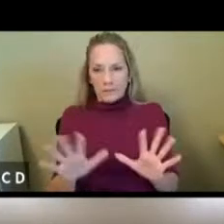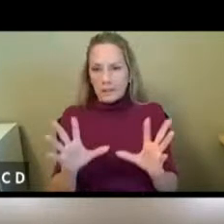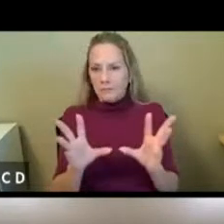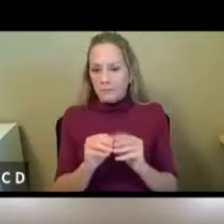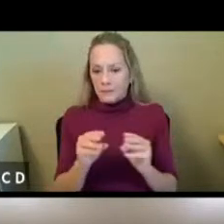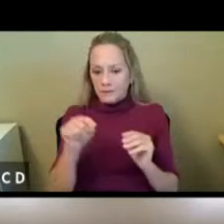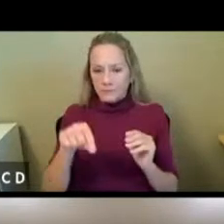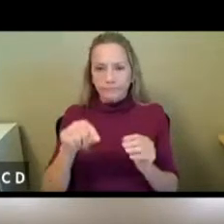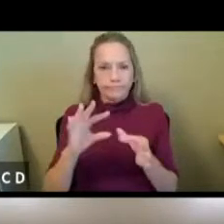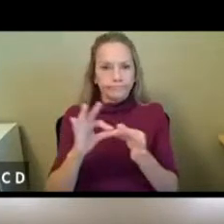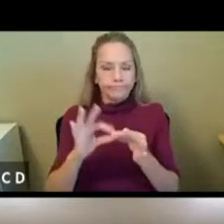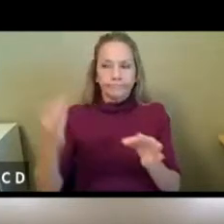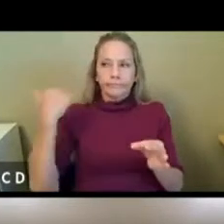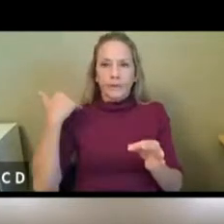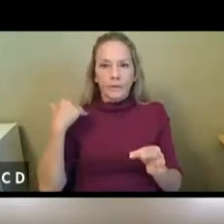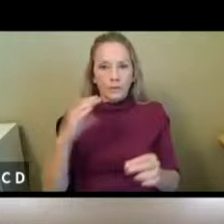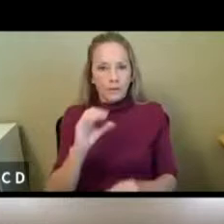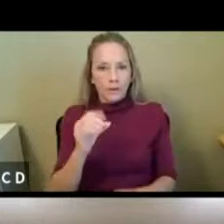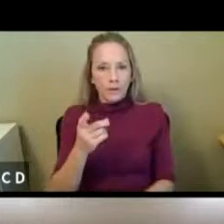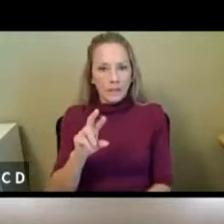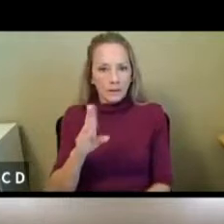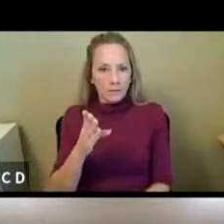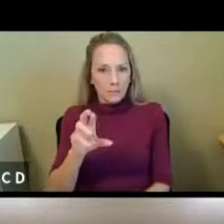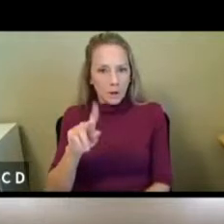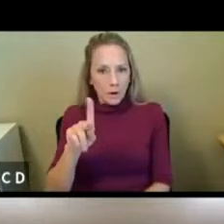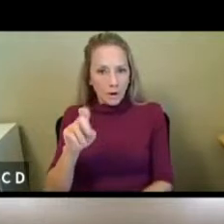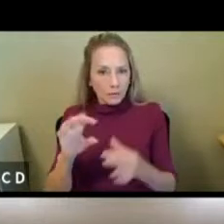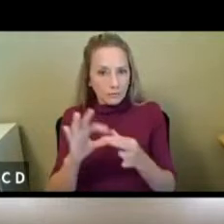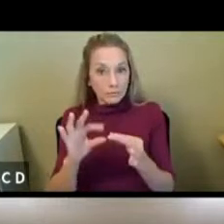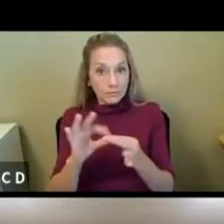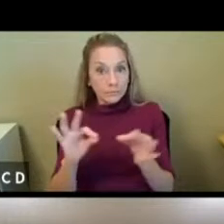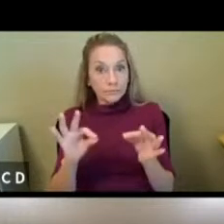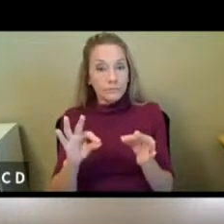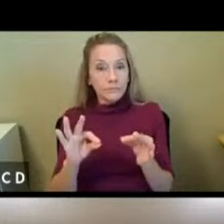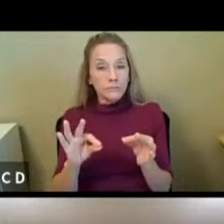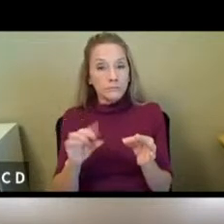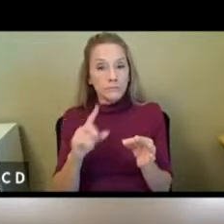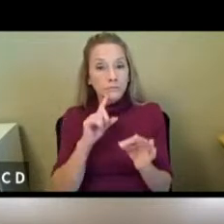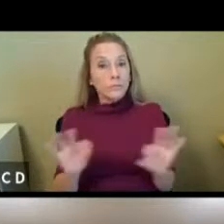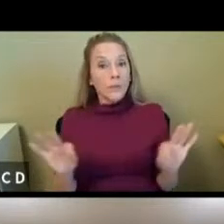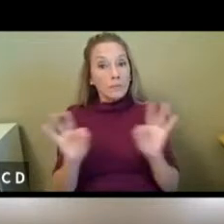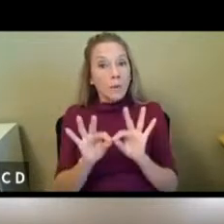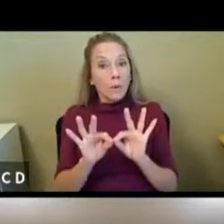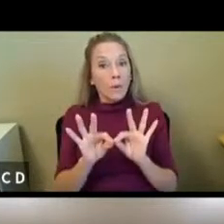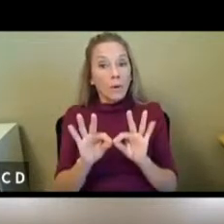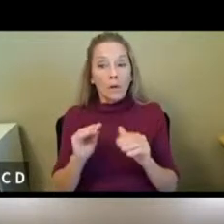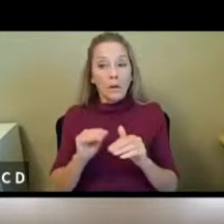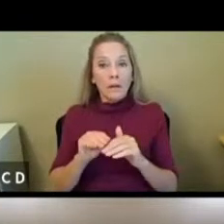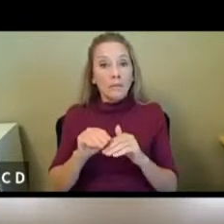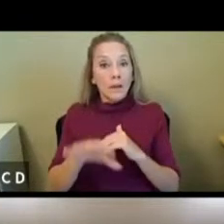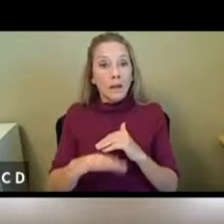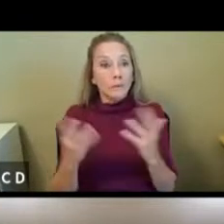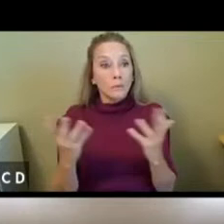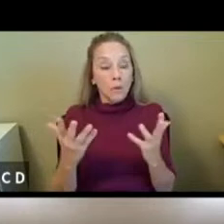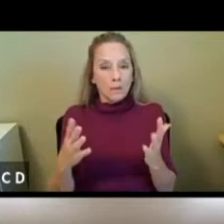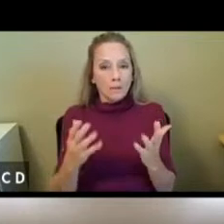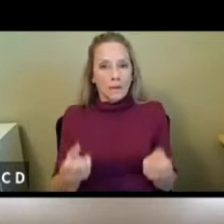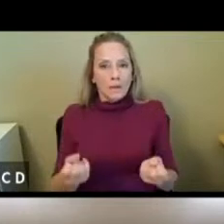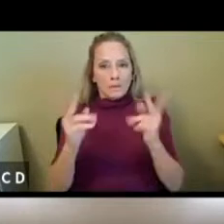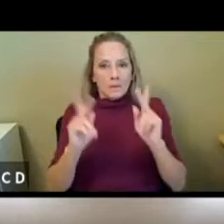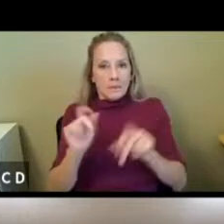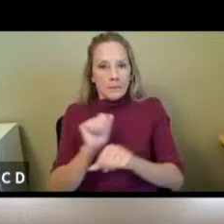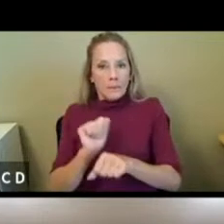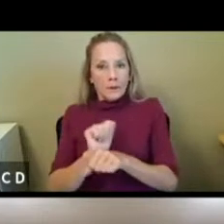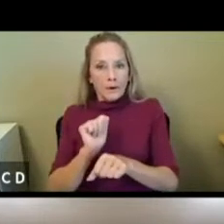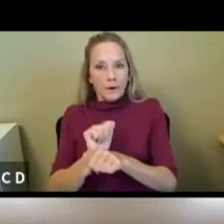was even mentioned by Dr. Burks when she came, is that if there's one thing that affects us, it's staffing issues. It's not a